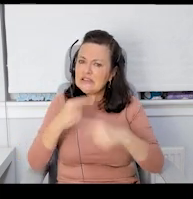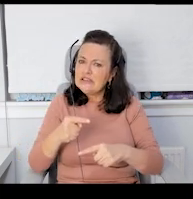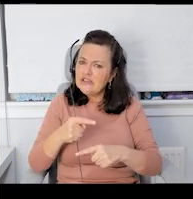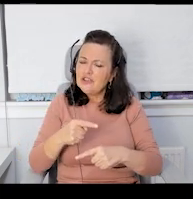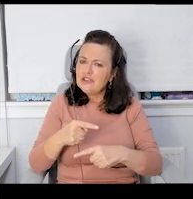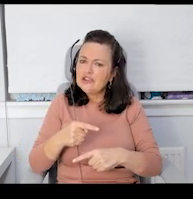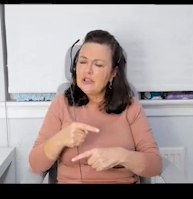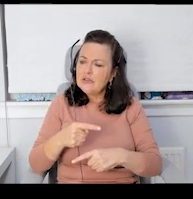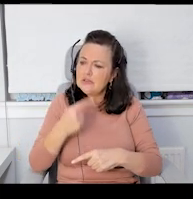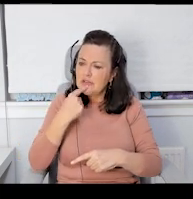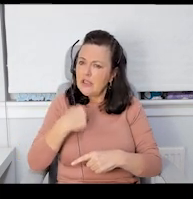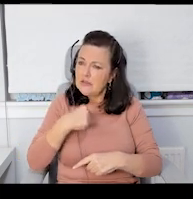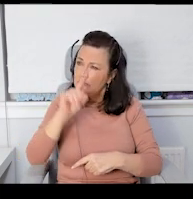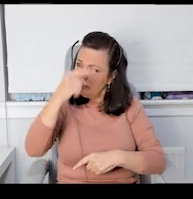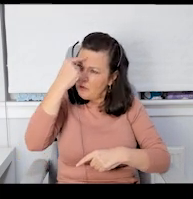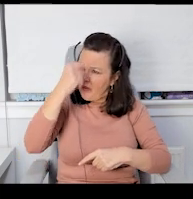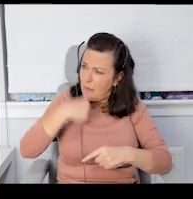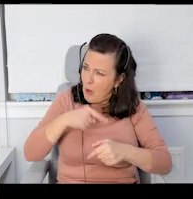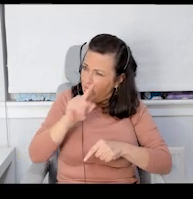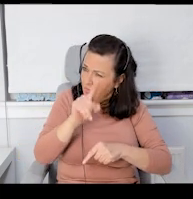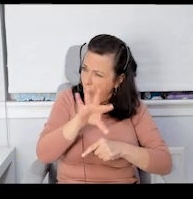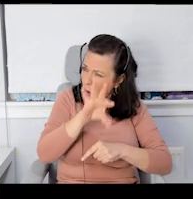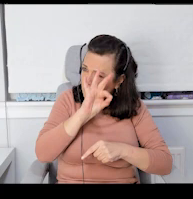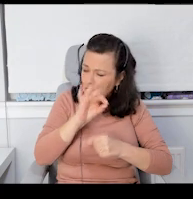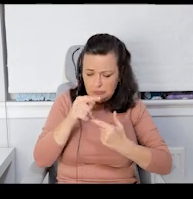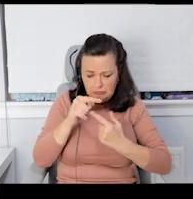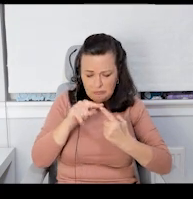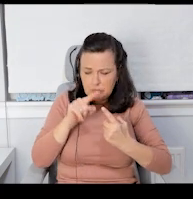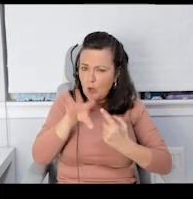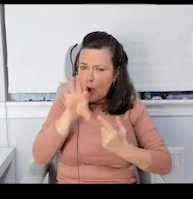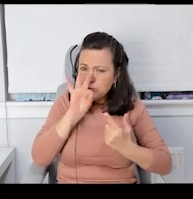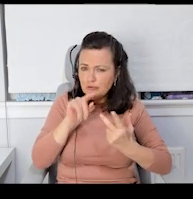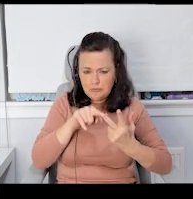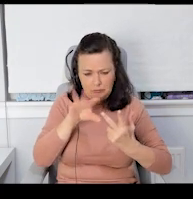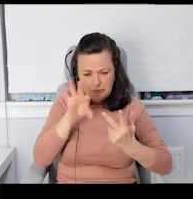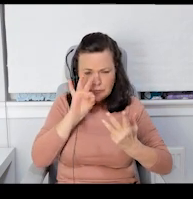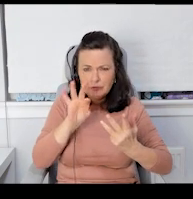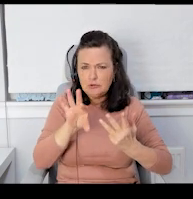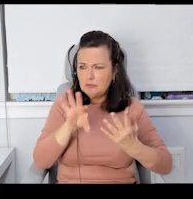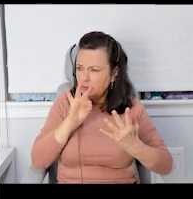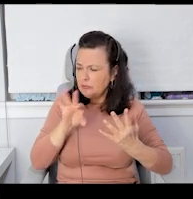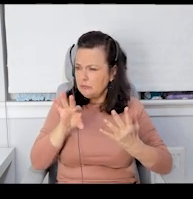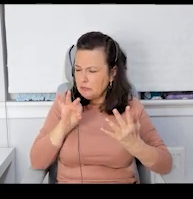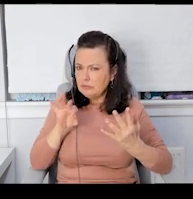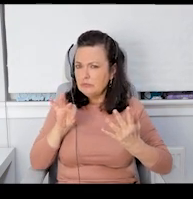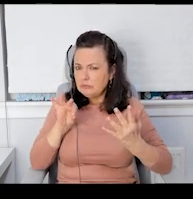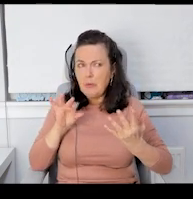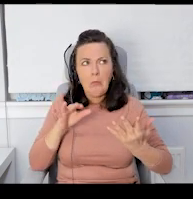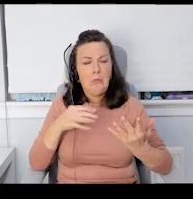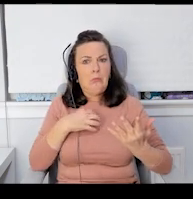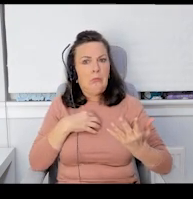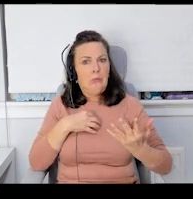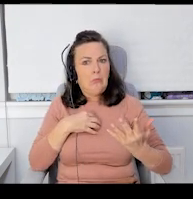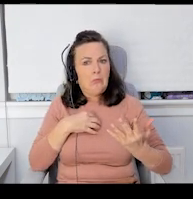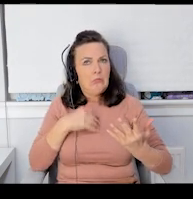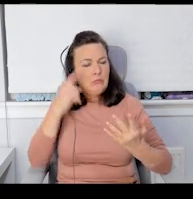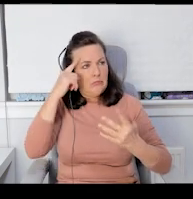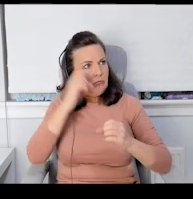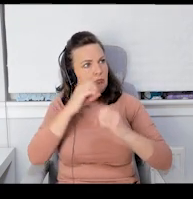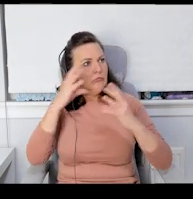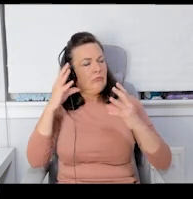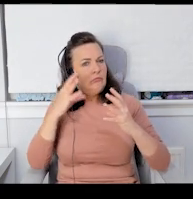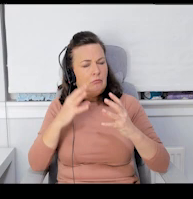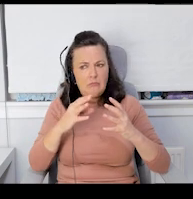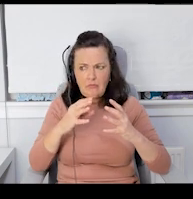these options? So having the buy-in from not just your guidance tutors and people who are really pushing it, careers advisors, they came in and we